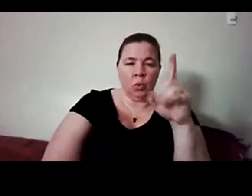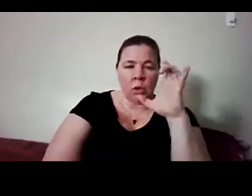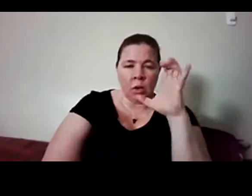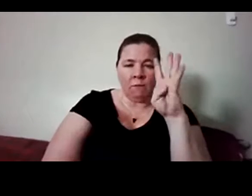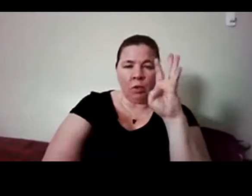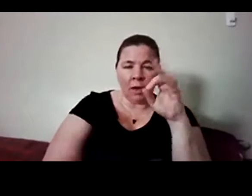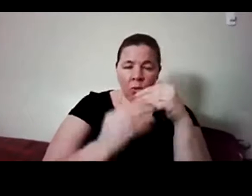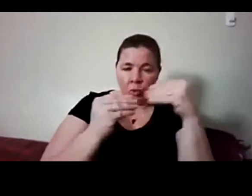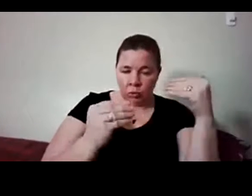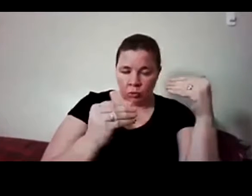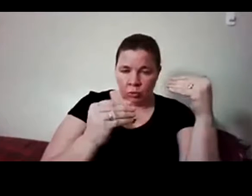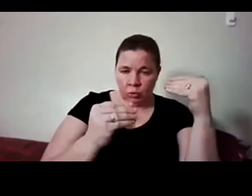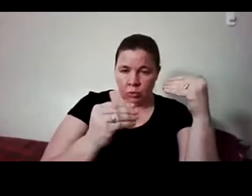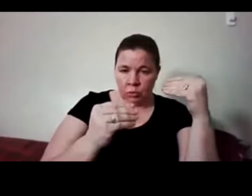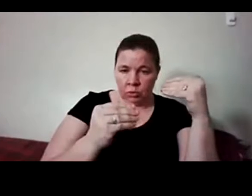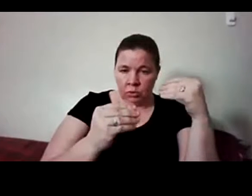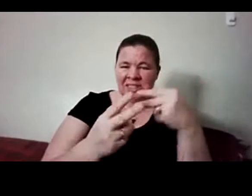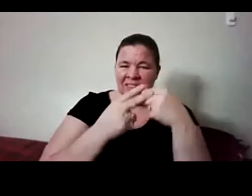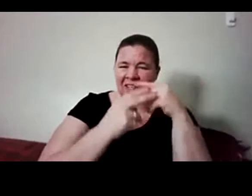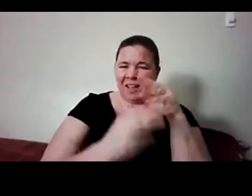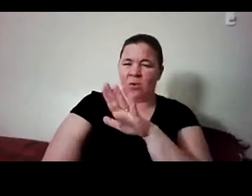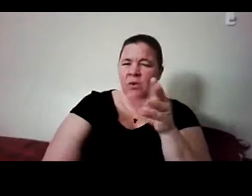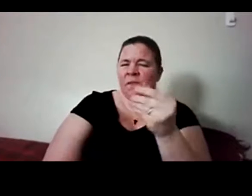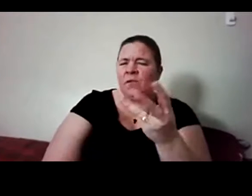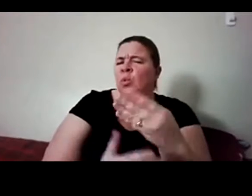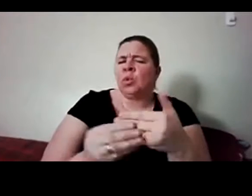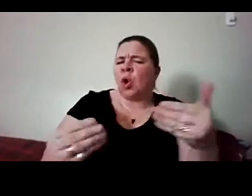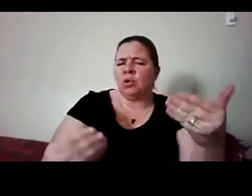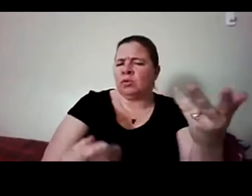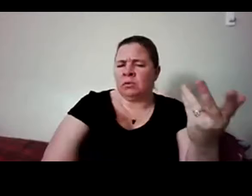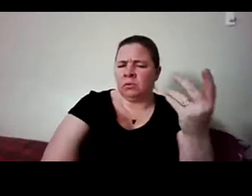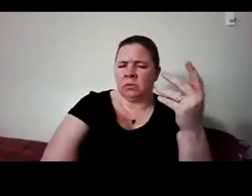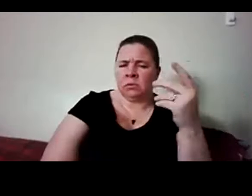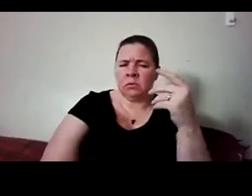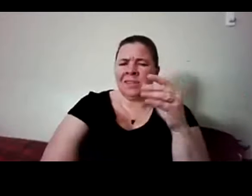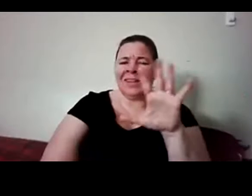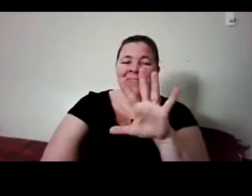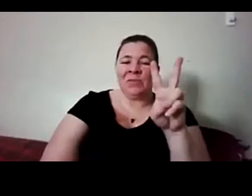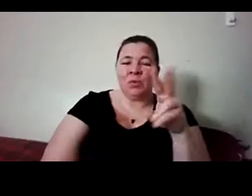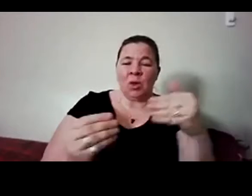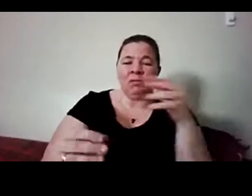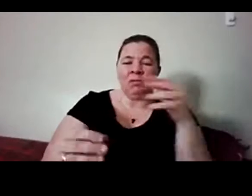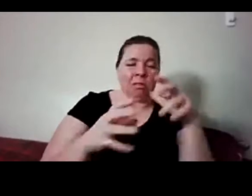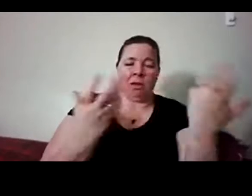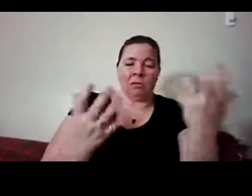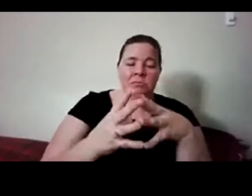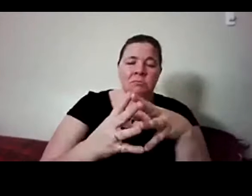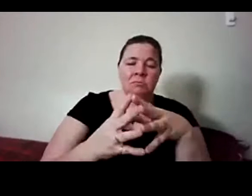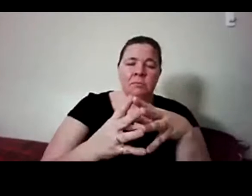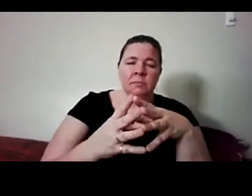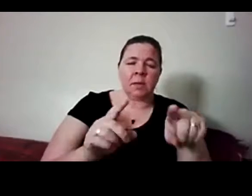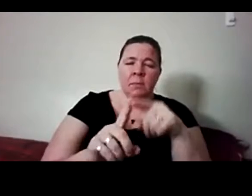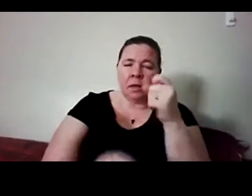$149. Guys, save yourself a few bucks. Save yourself some money. I know $52 is not a lot,